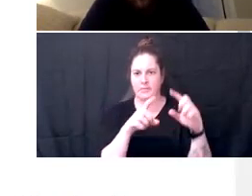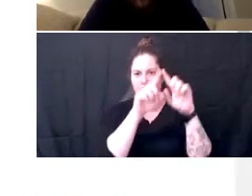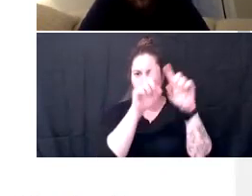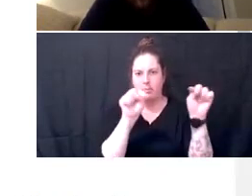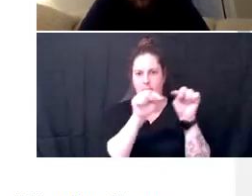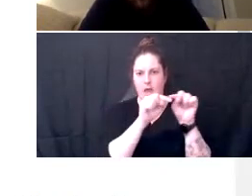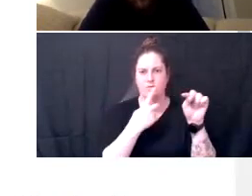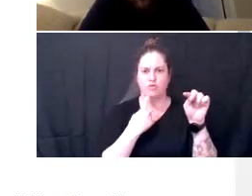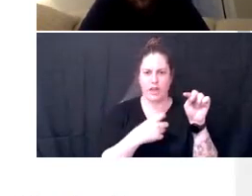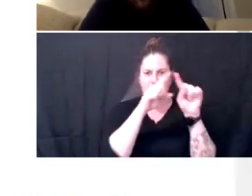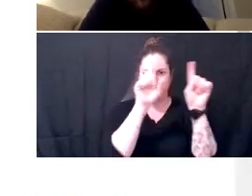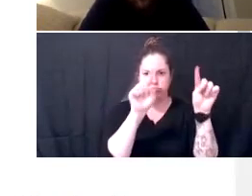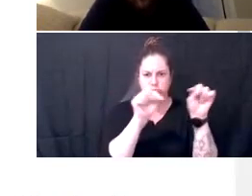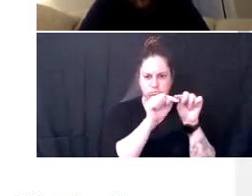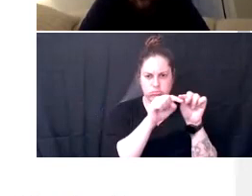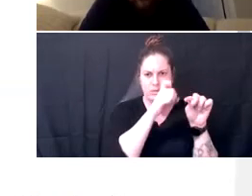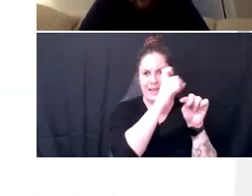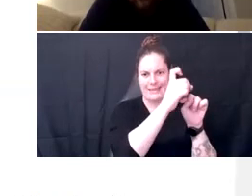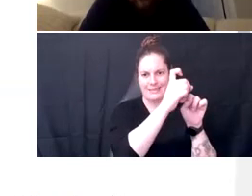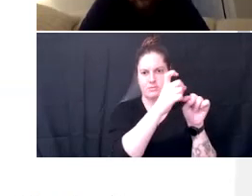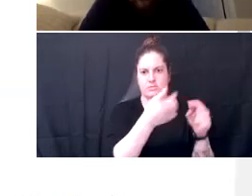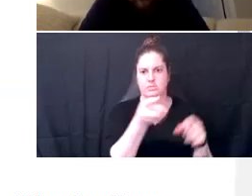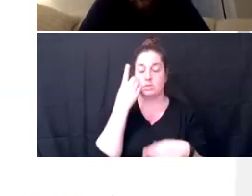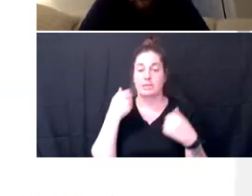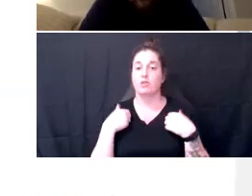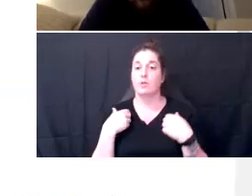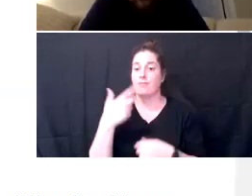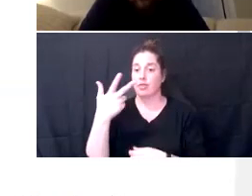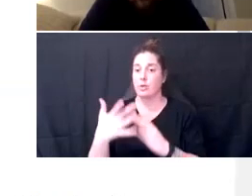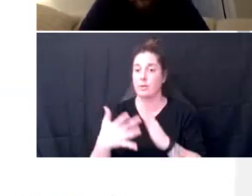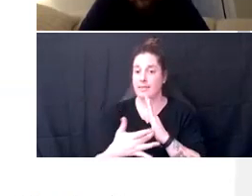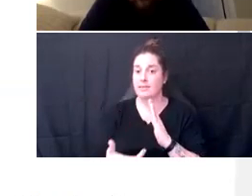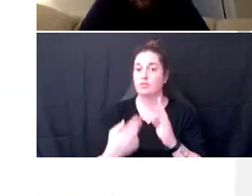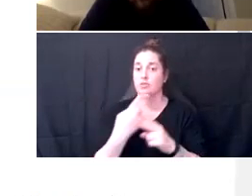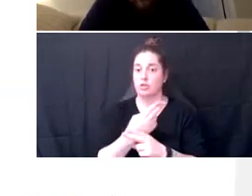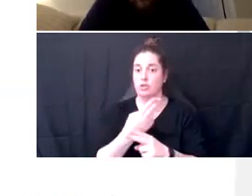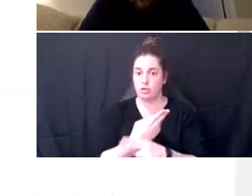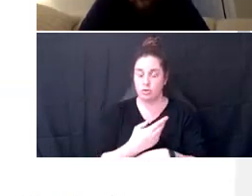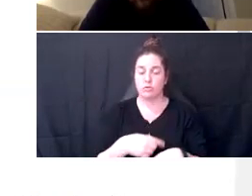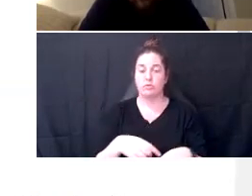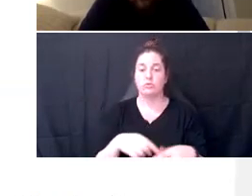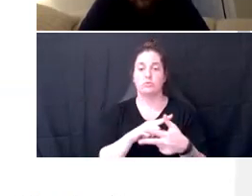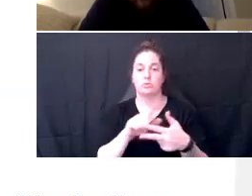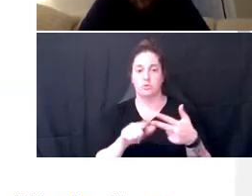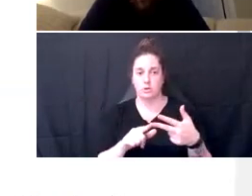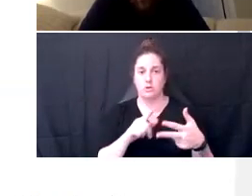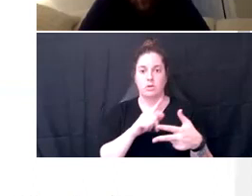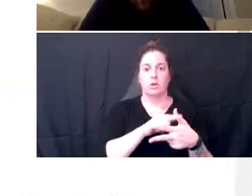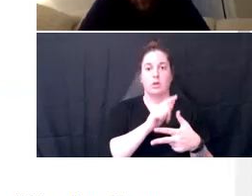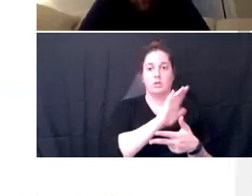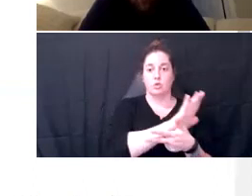I've given you 3 methods of finding: your school's library electronic databases, this Hindawi website, or